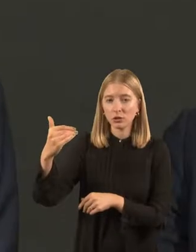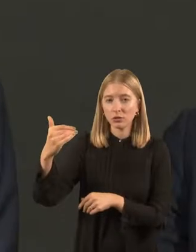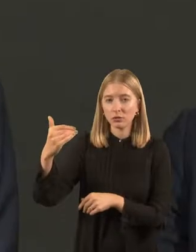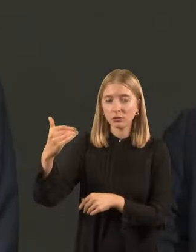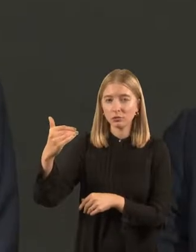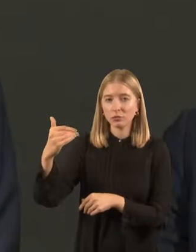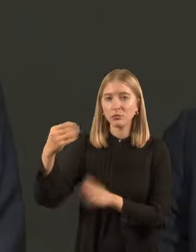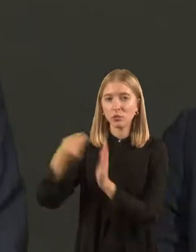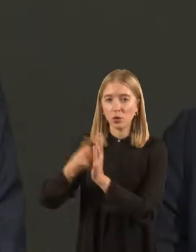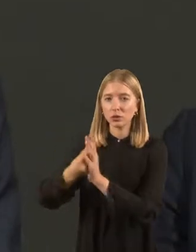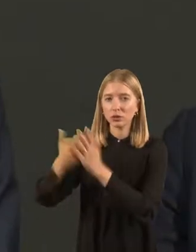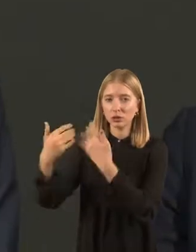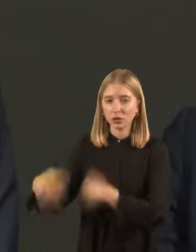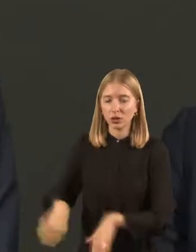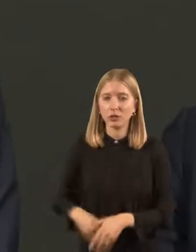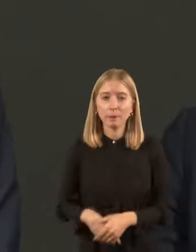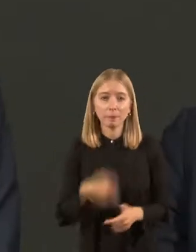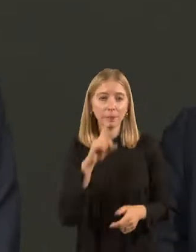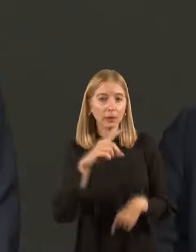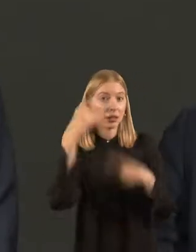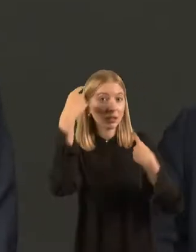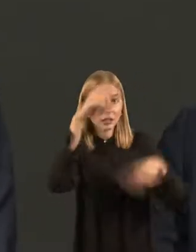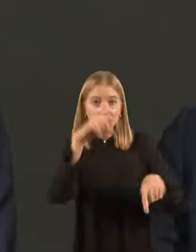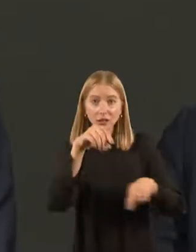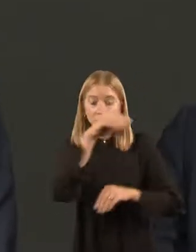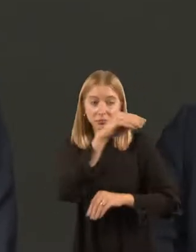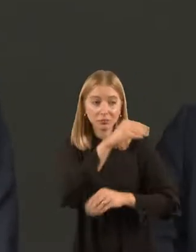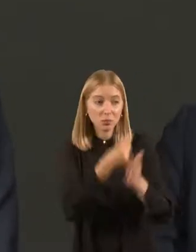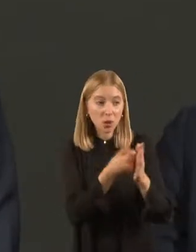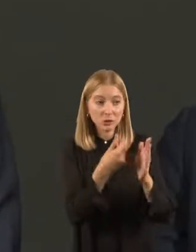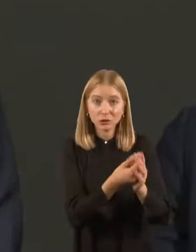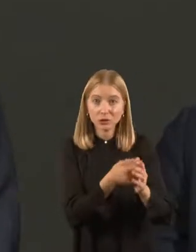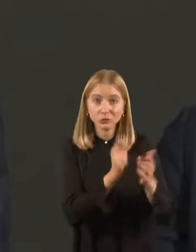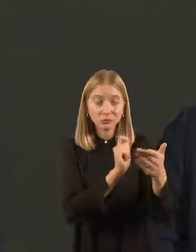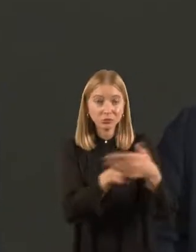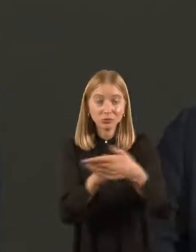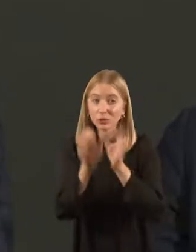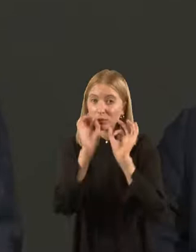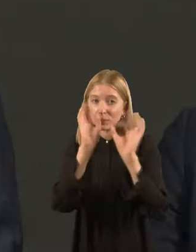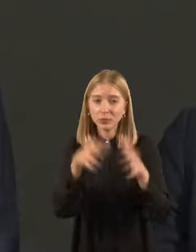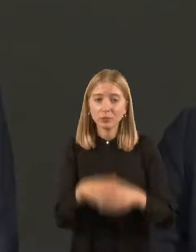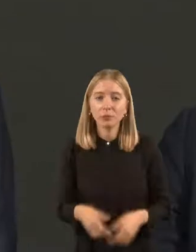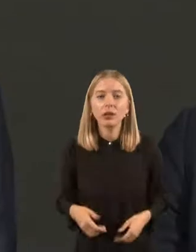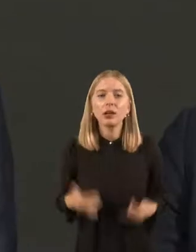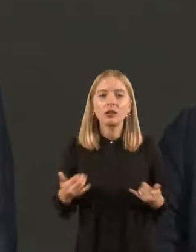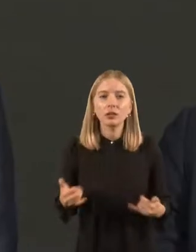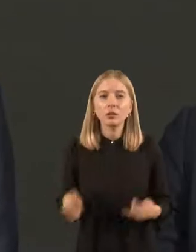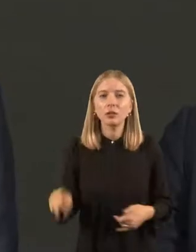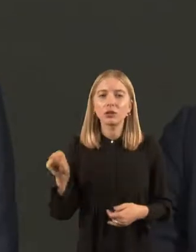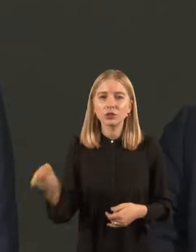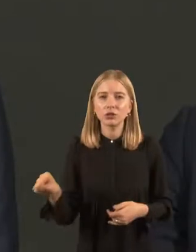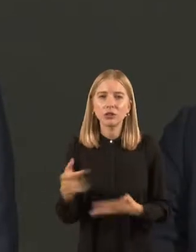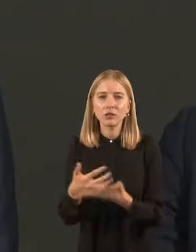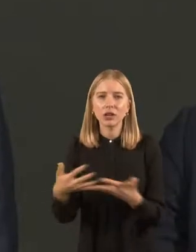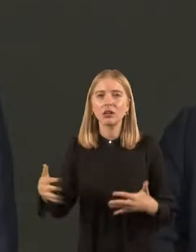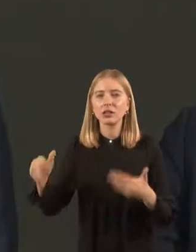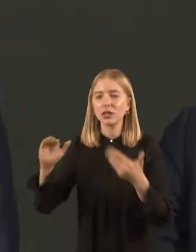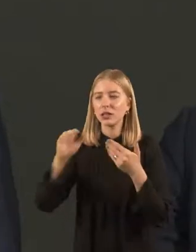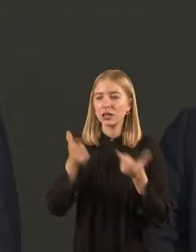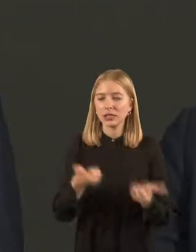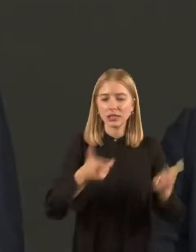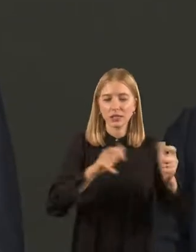that, well, there are changes happening, but these changes are different. Vilnius, for example, they